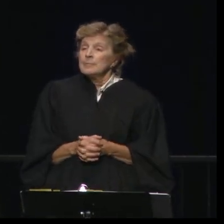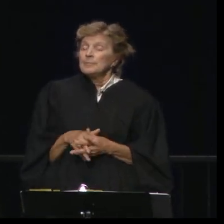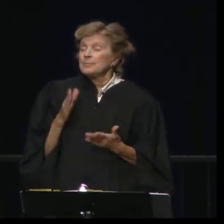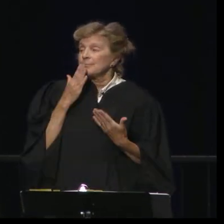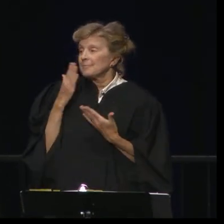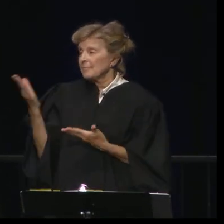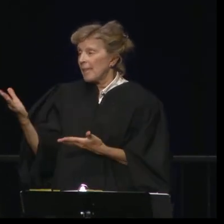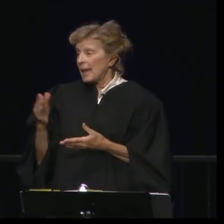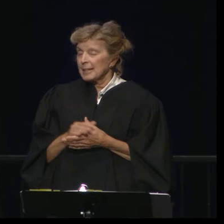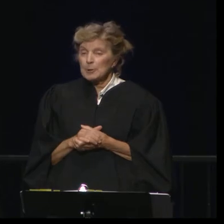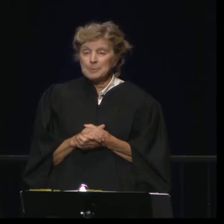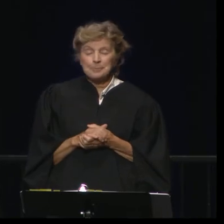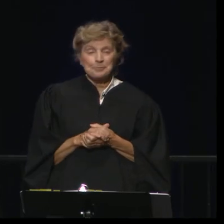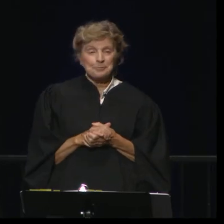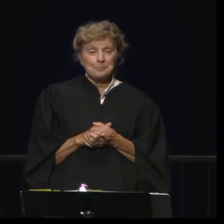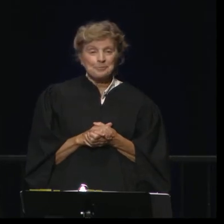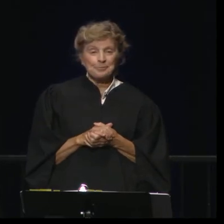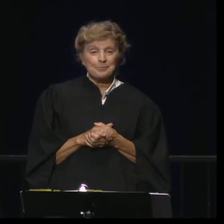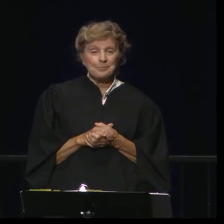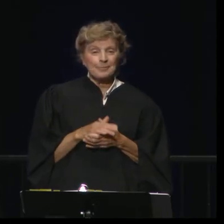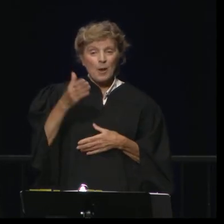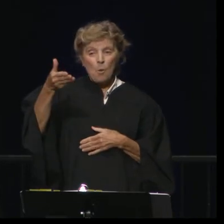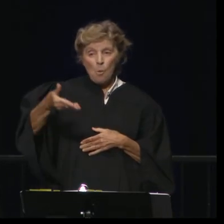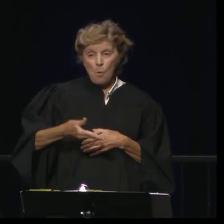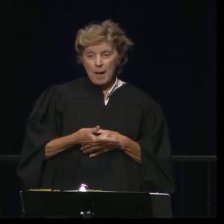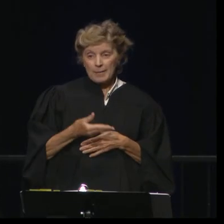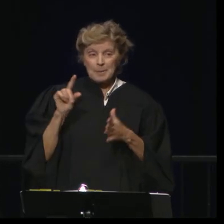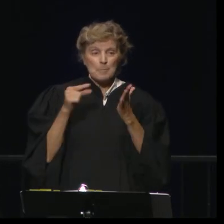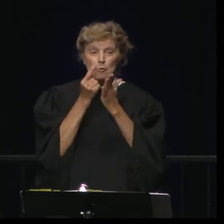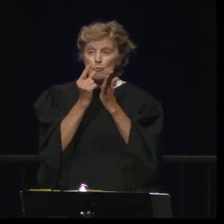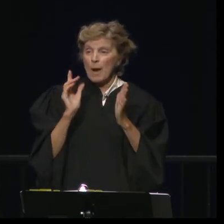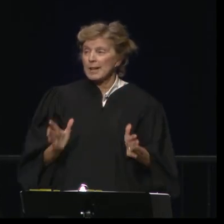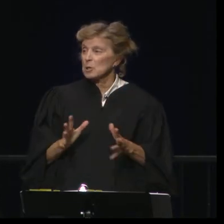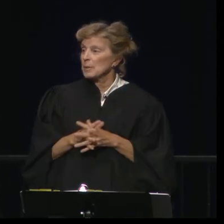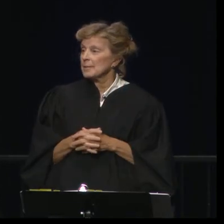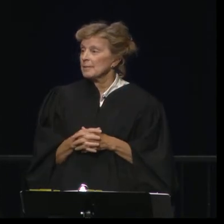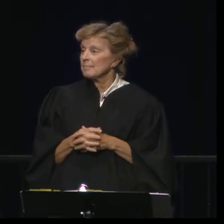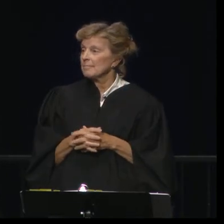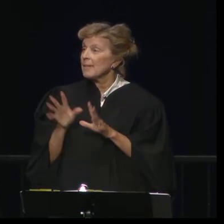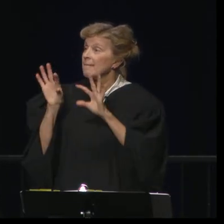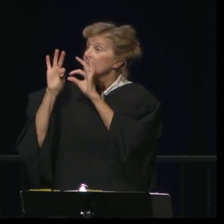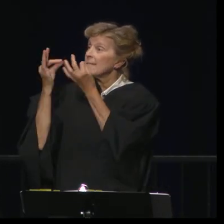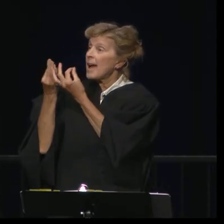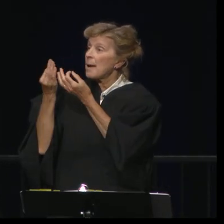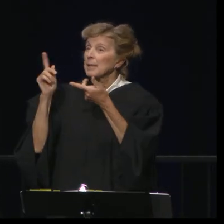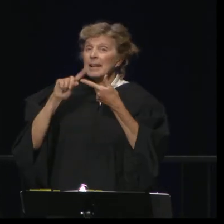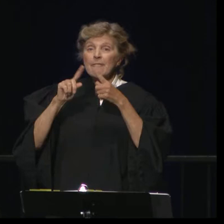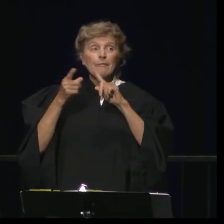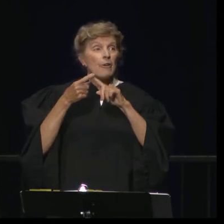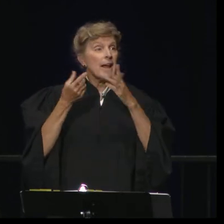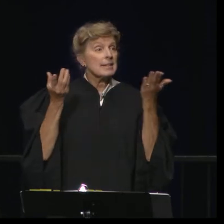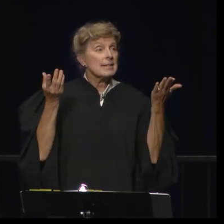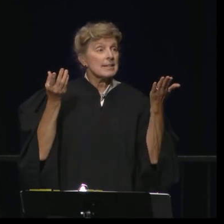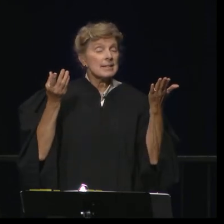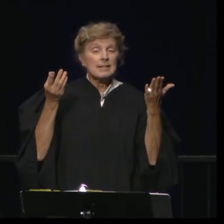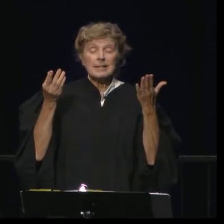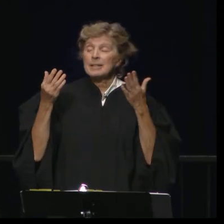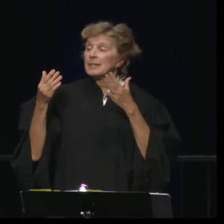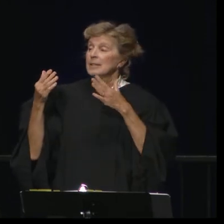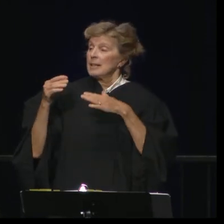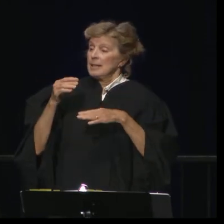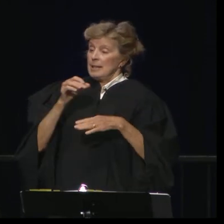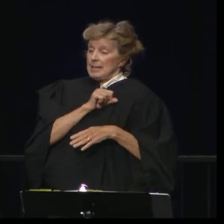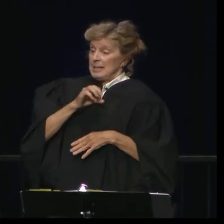Thank you. Welcome to our graduates, family and friends, colleagues from across the